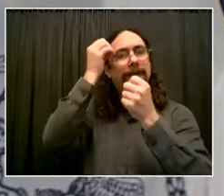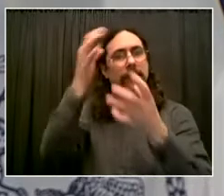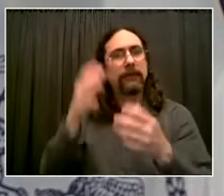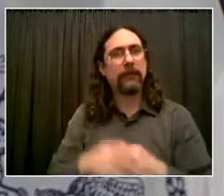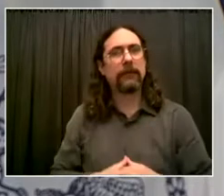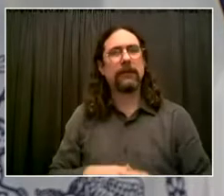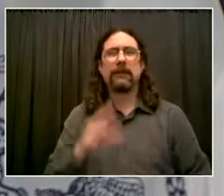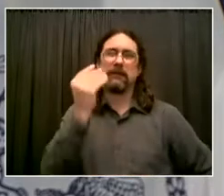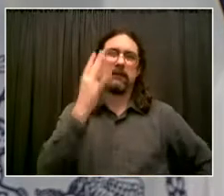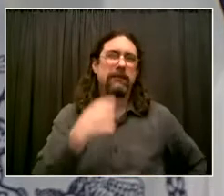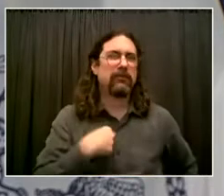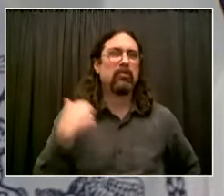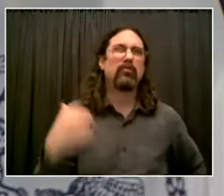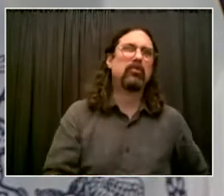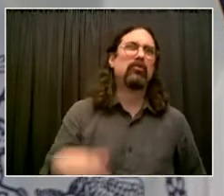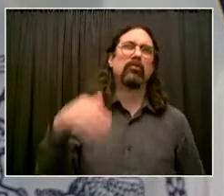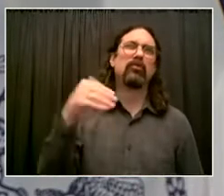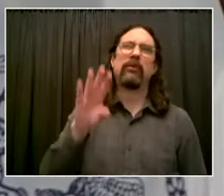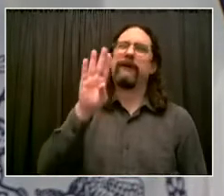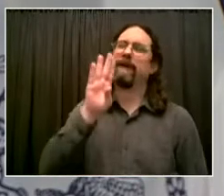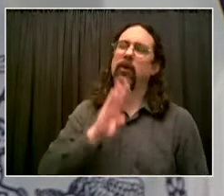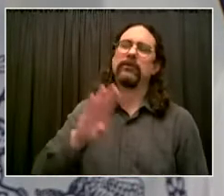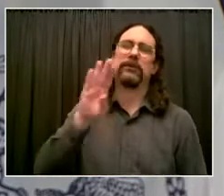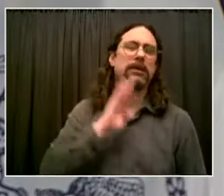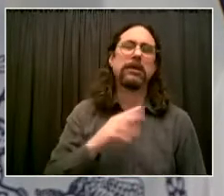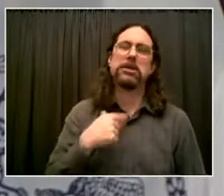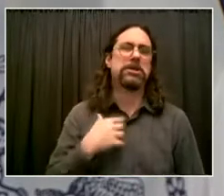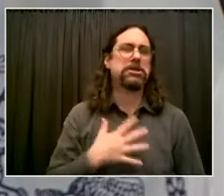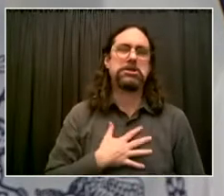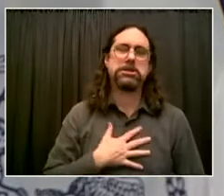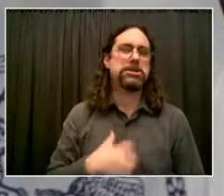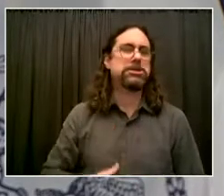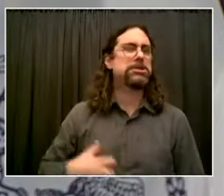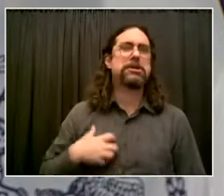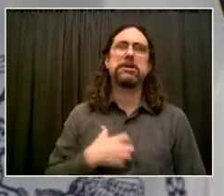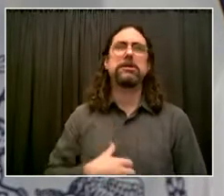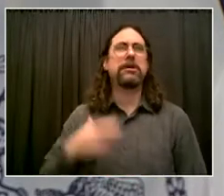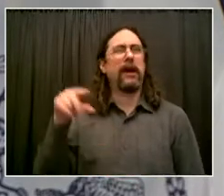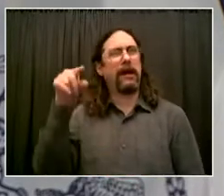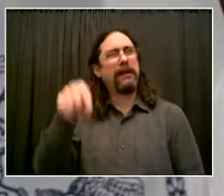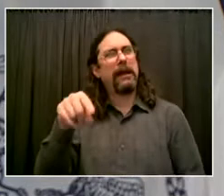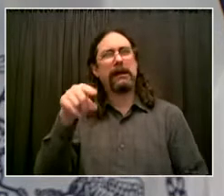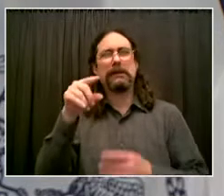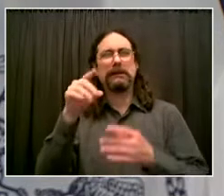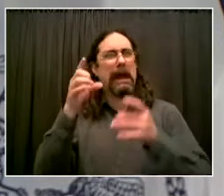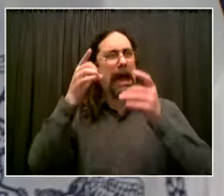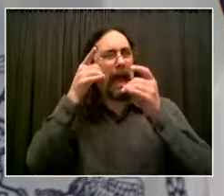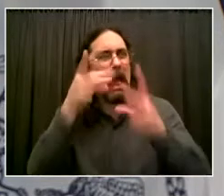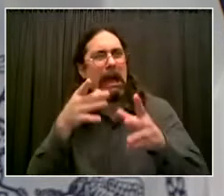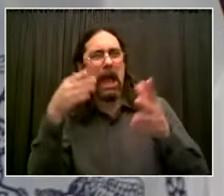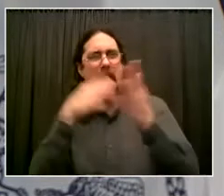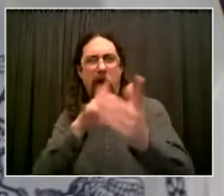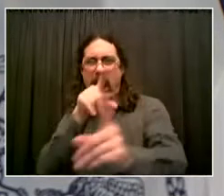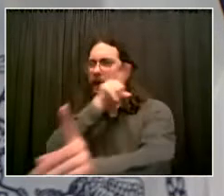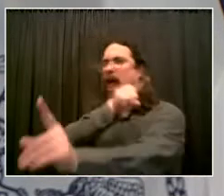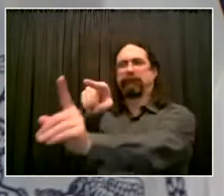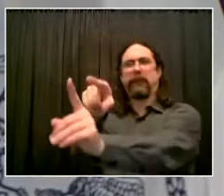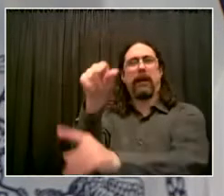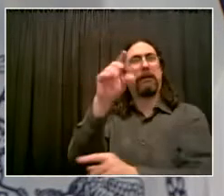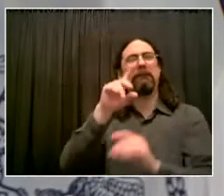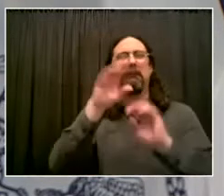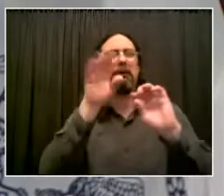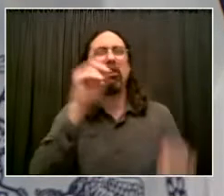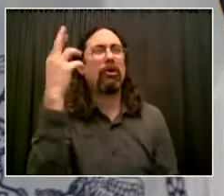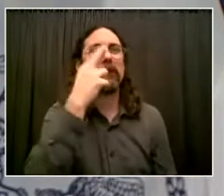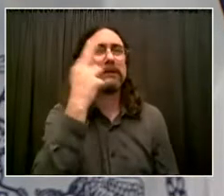to see people, put into such a horrible situation. The fear that's been created. It's so